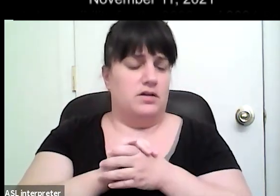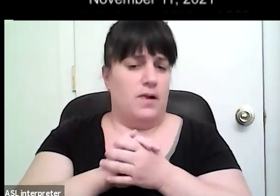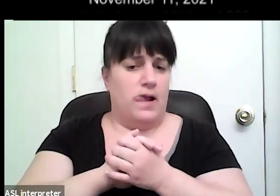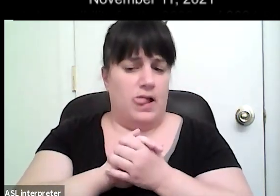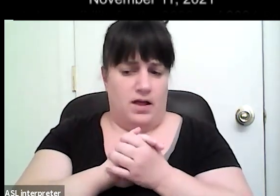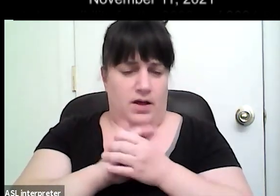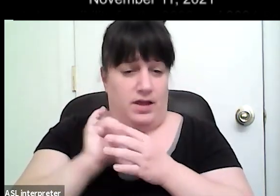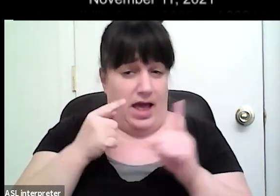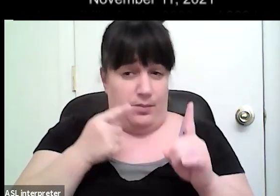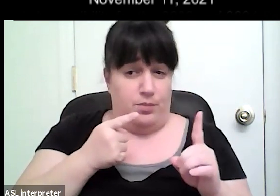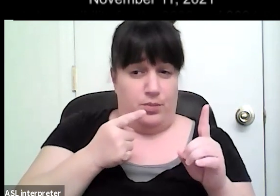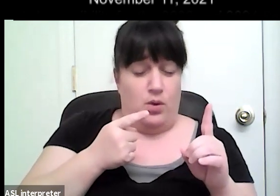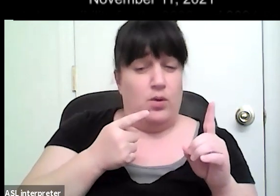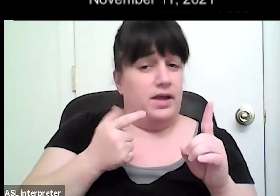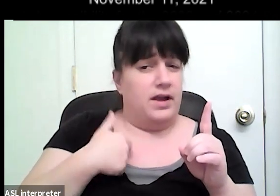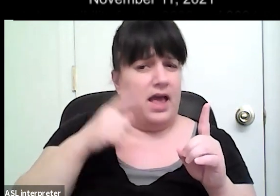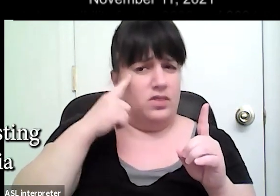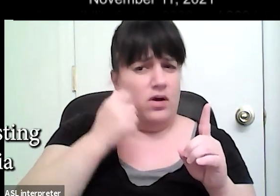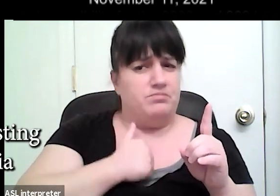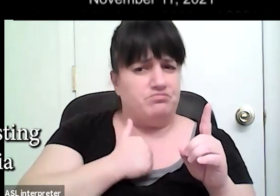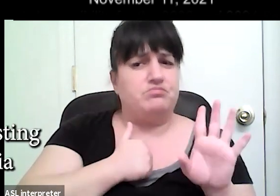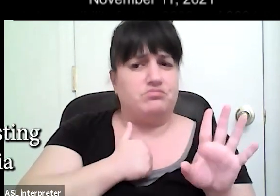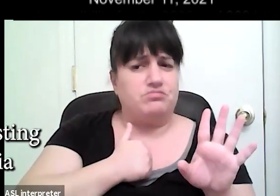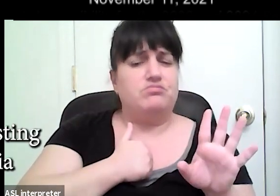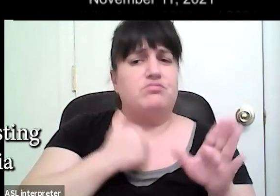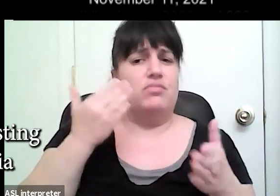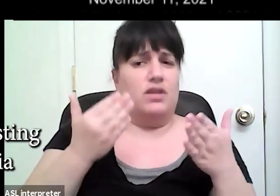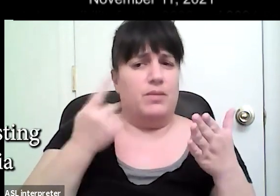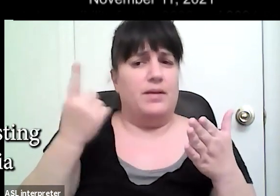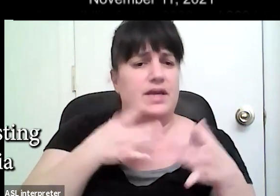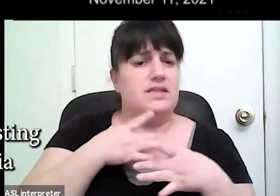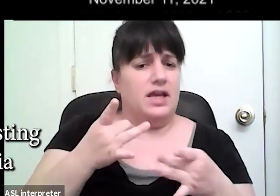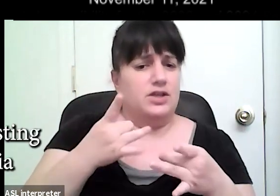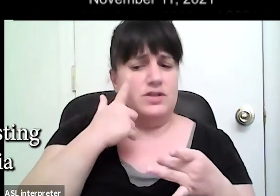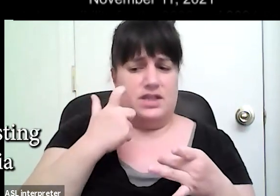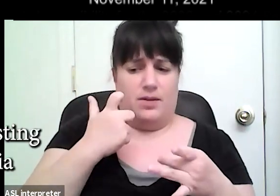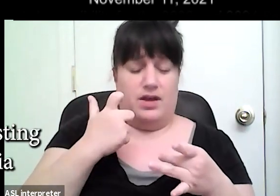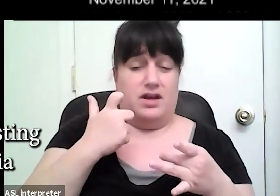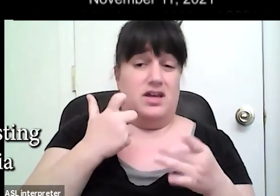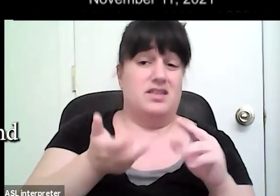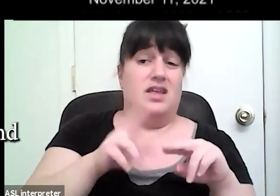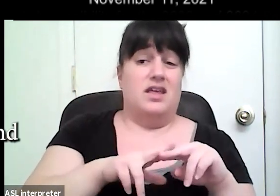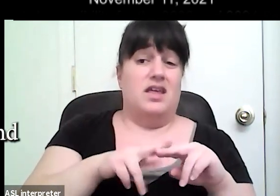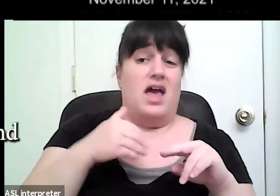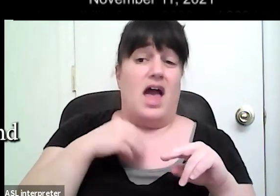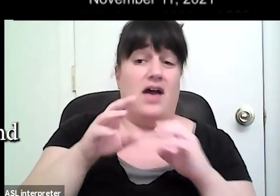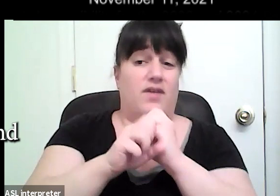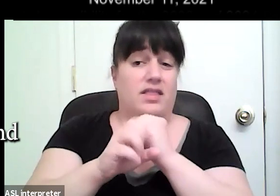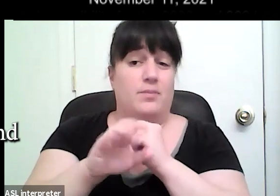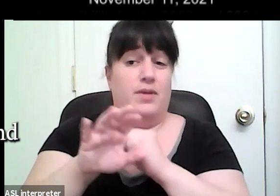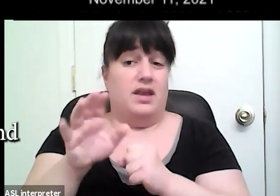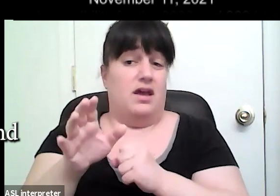so at that point, I thought to myself, well, maybe this is something really interesting, because on top of having the media coverage, I've